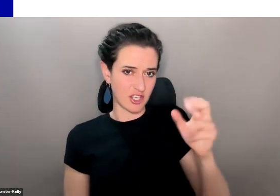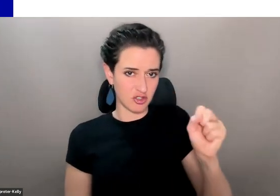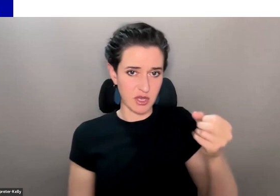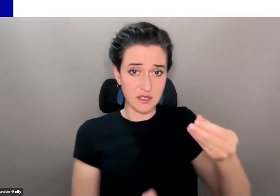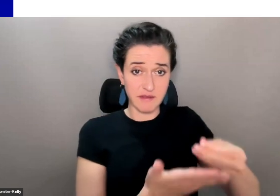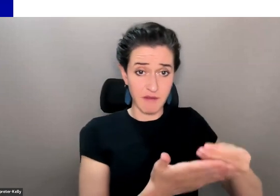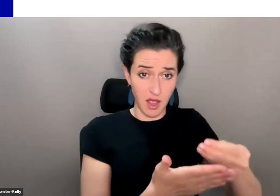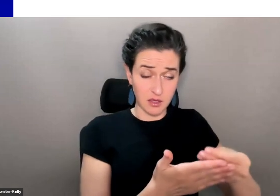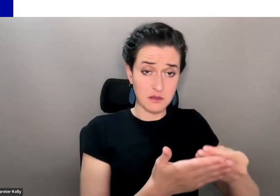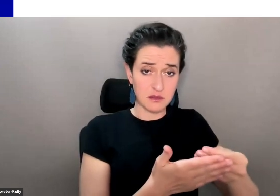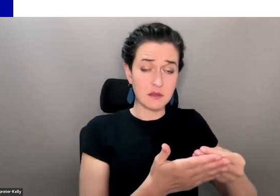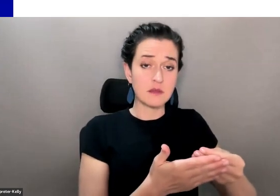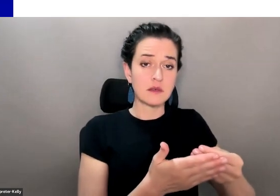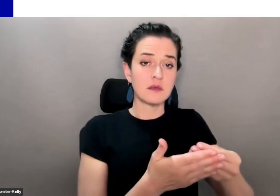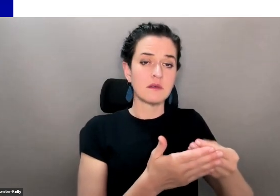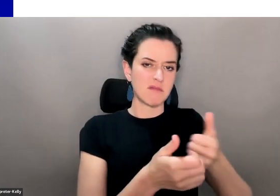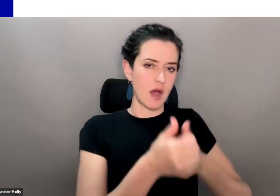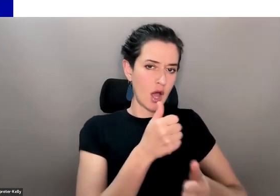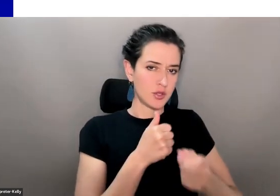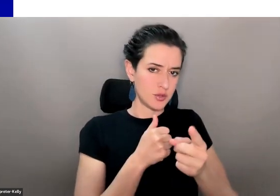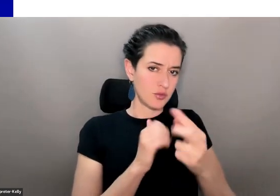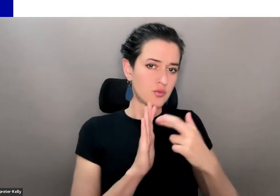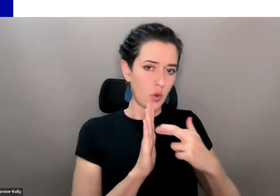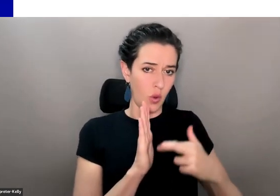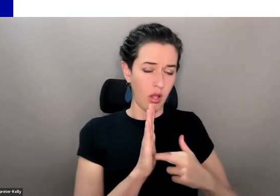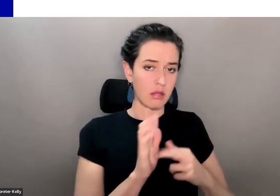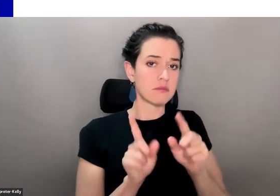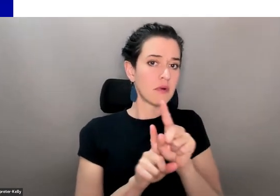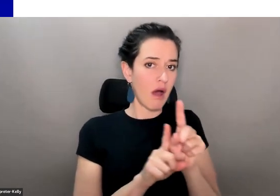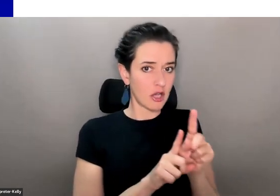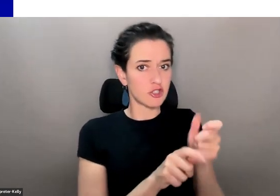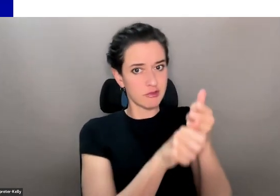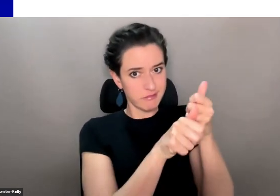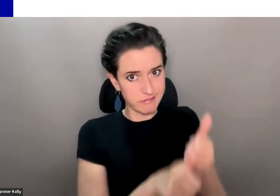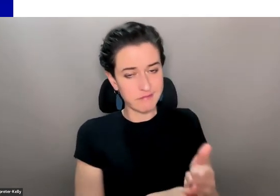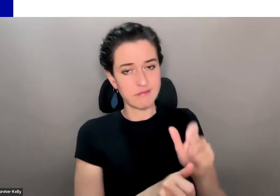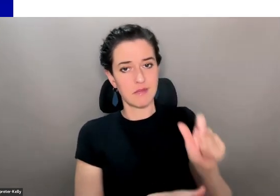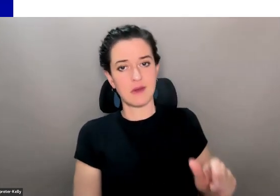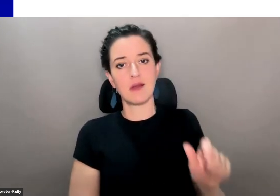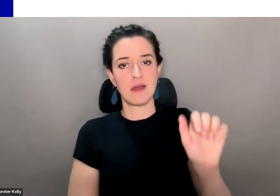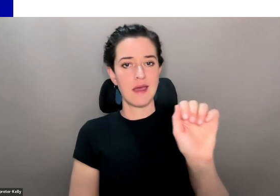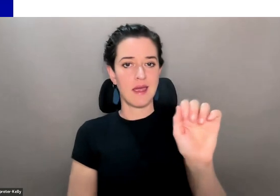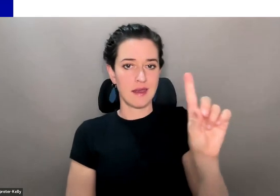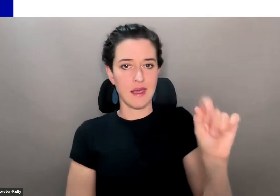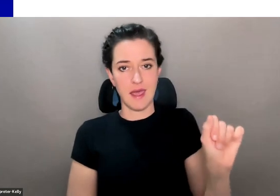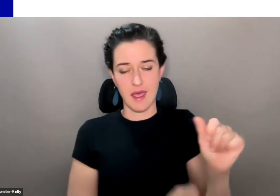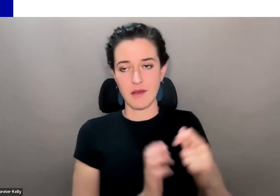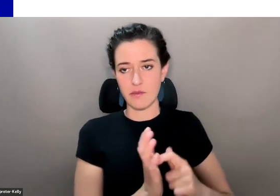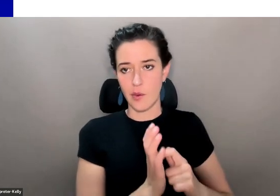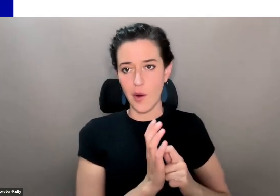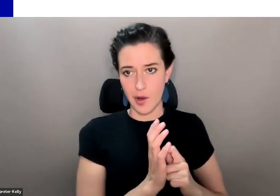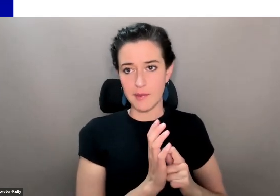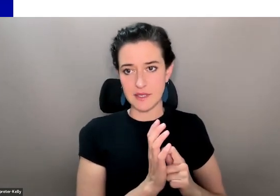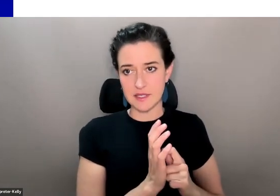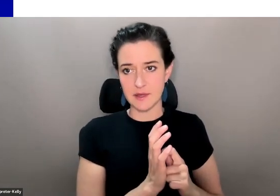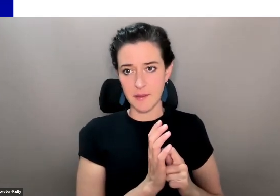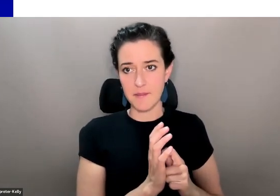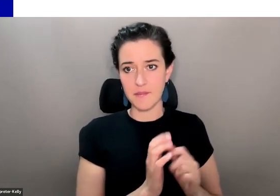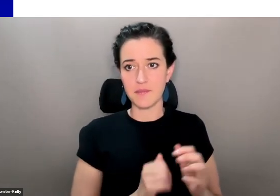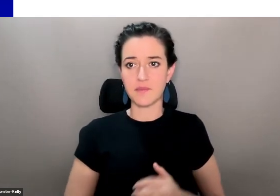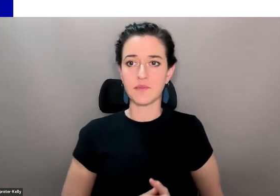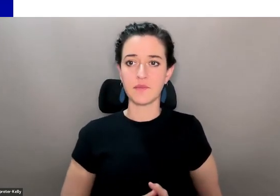are covered under this rule are also subject to the ADA requirements. And the obligations under the ADA in Section 504 have been